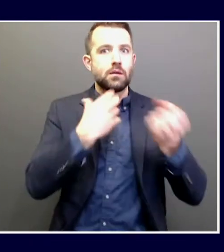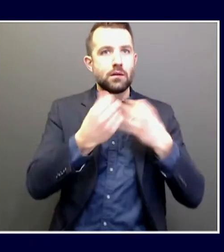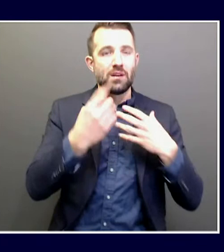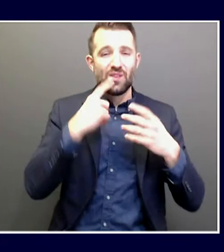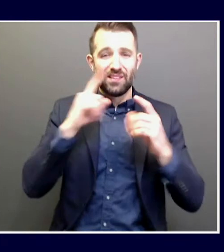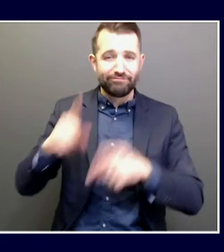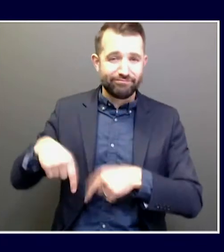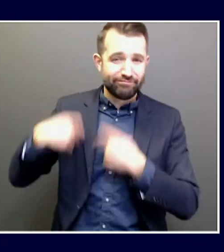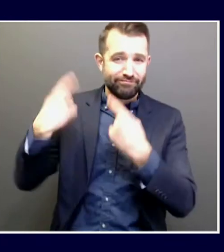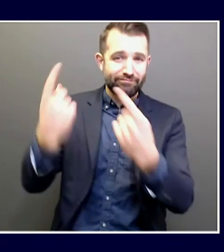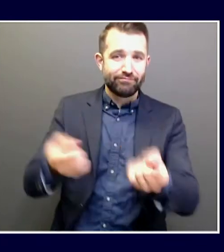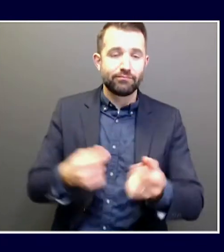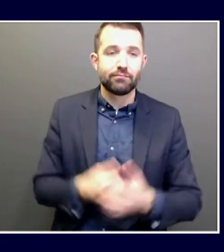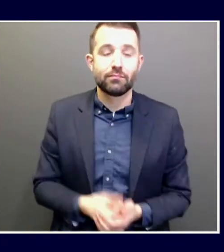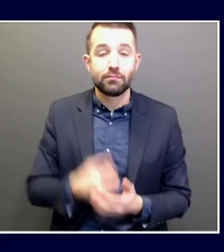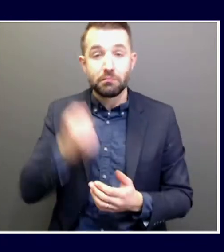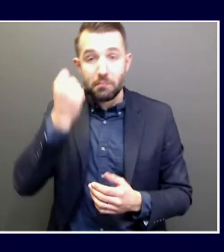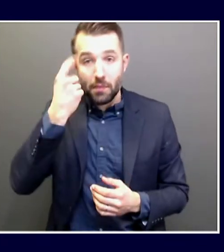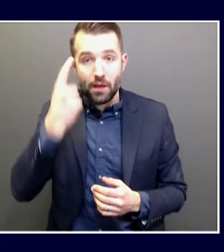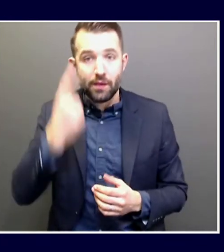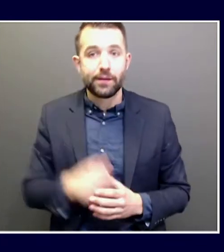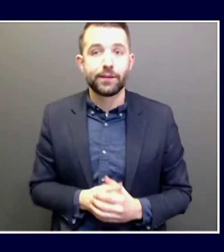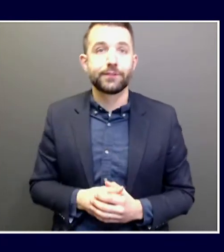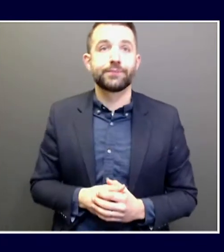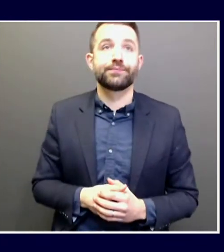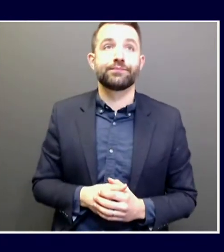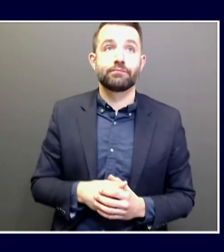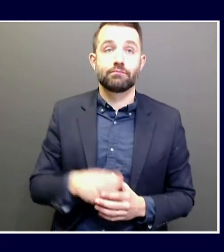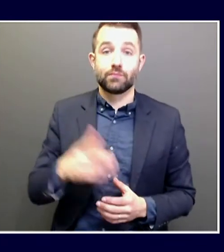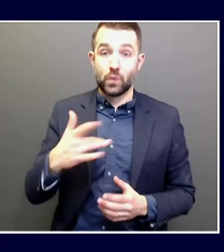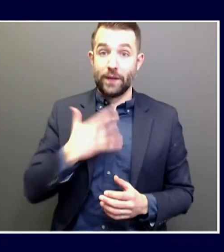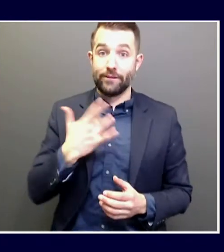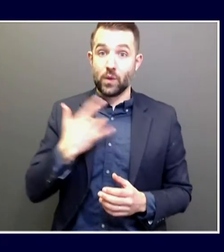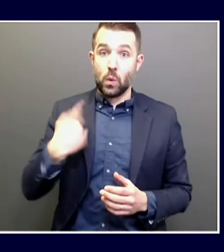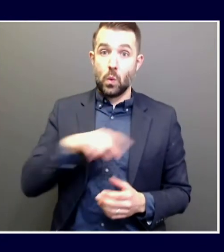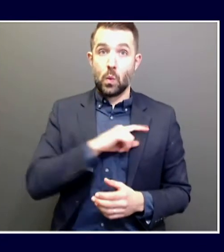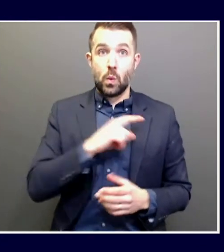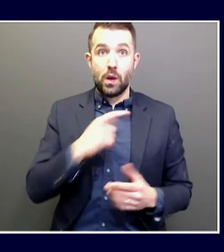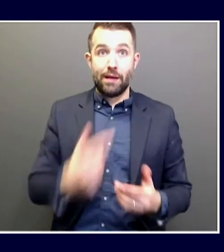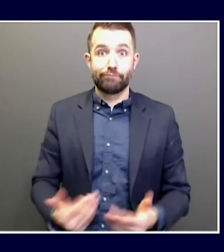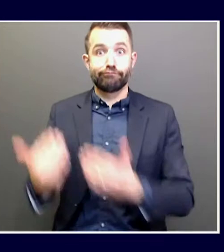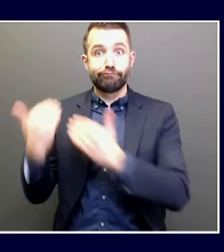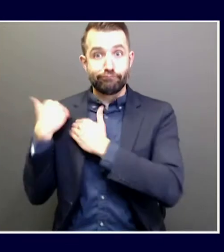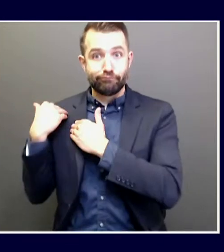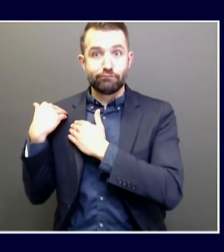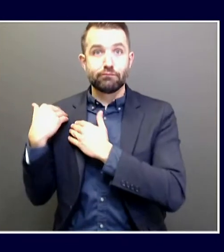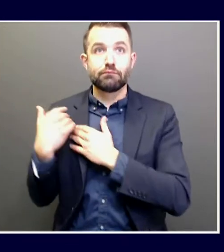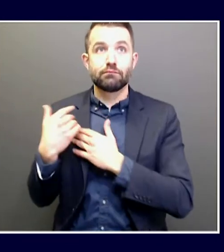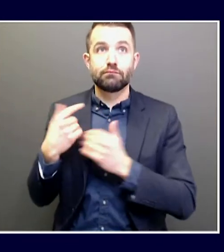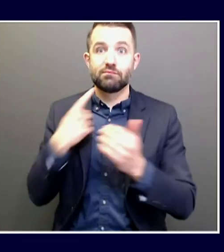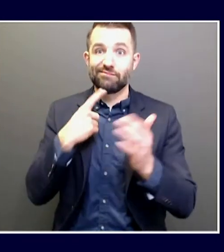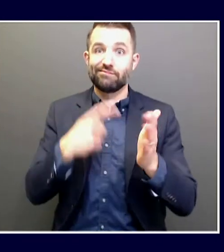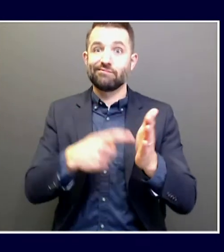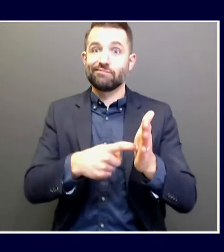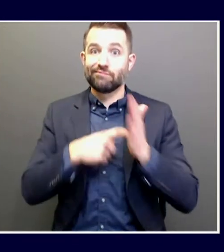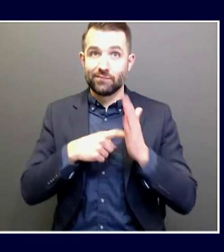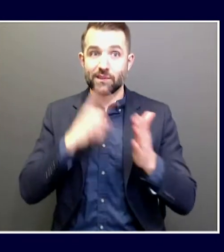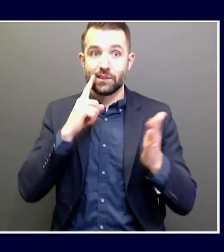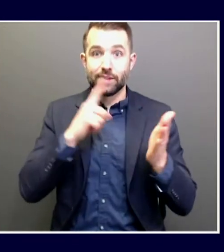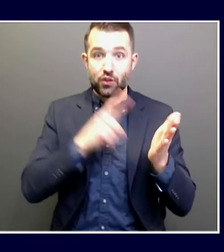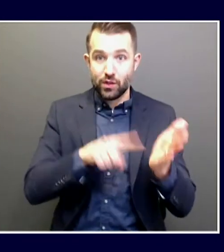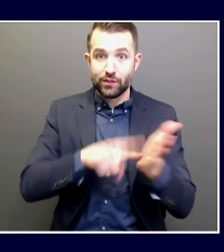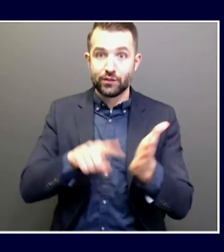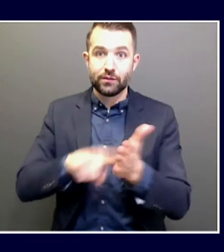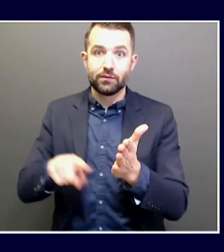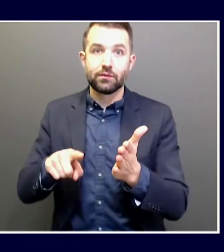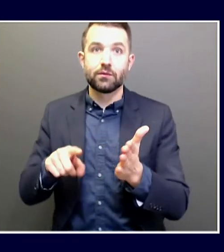feel as though we all have an obligation to look at the research, to look at the science, to make